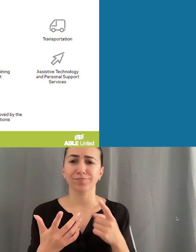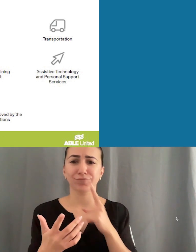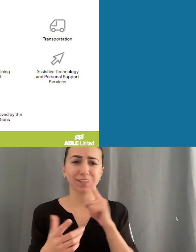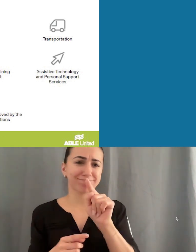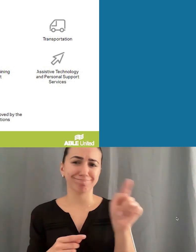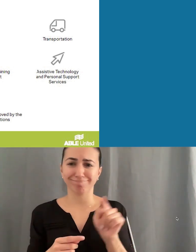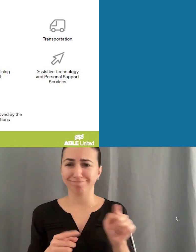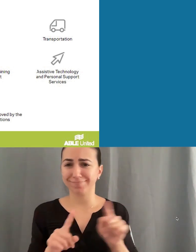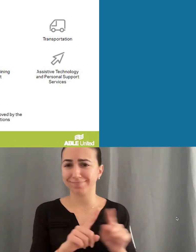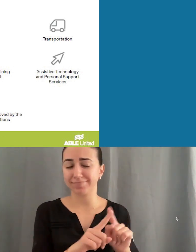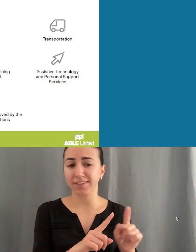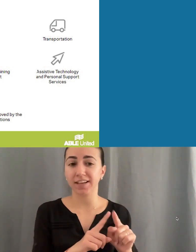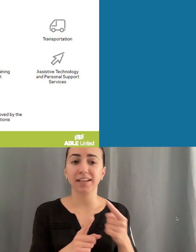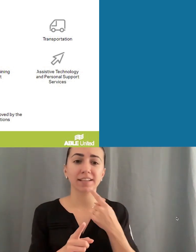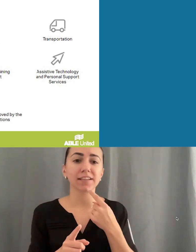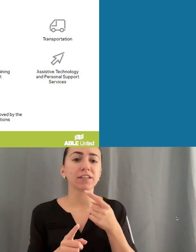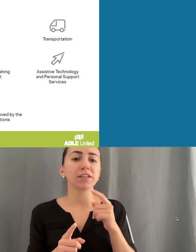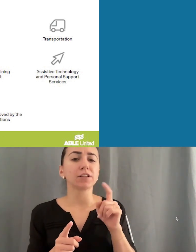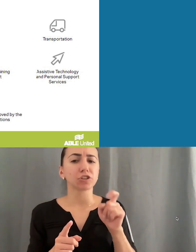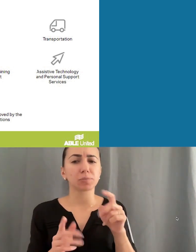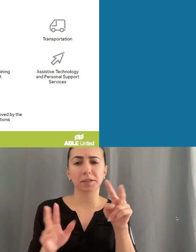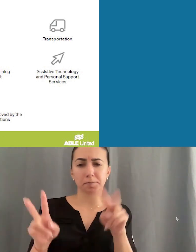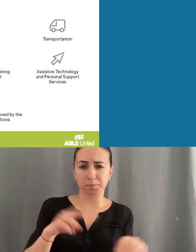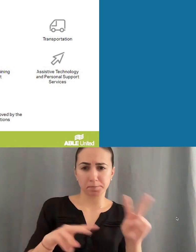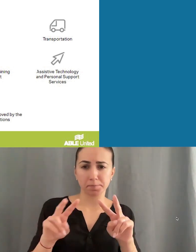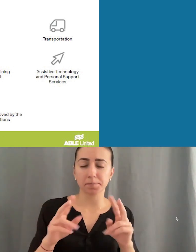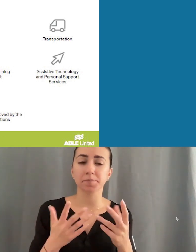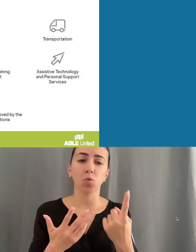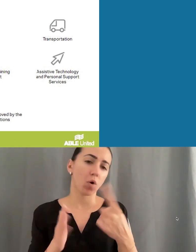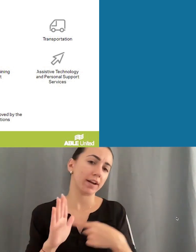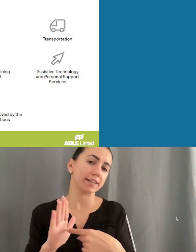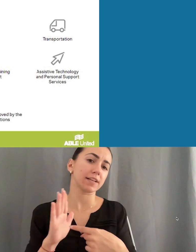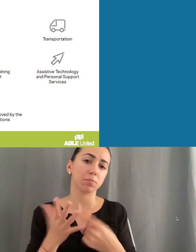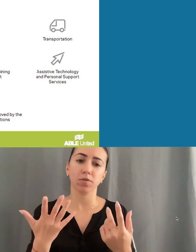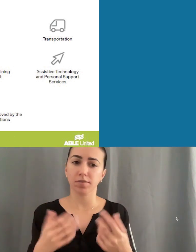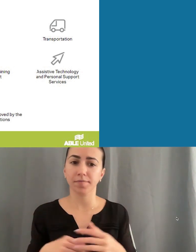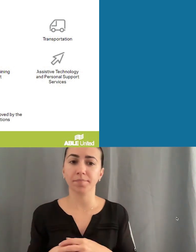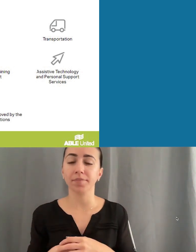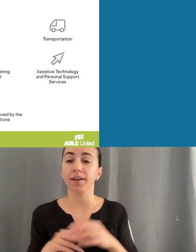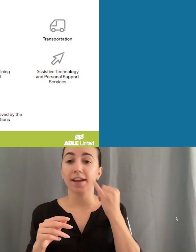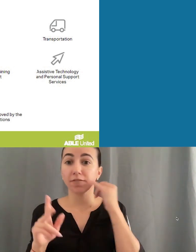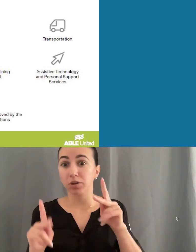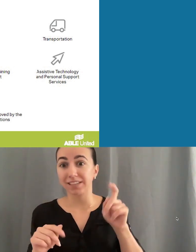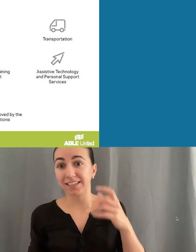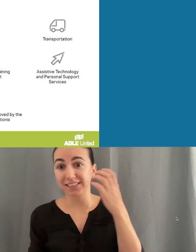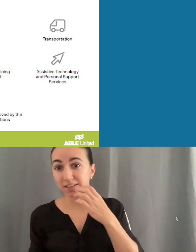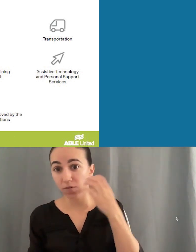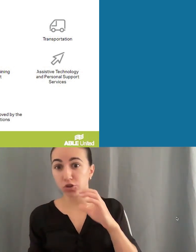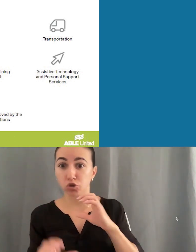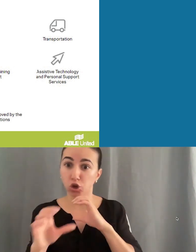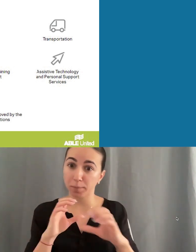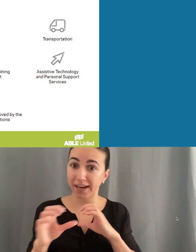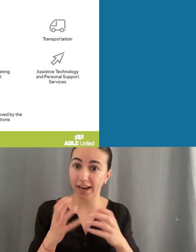list, to the point where they said it should be construed broadly. They gave one example of an individual needing a cell phone to help communicate